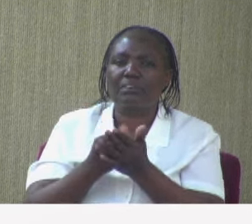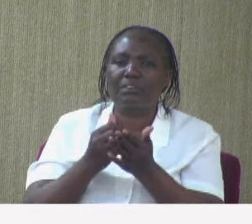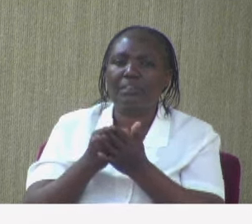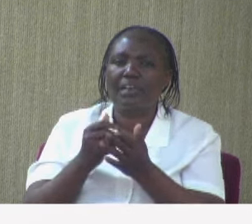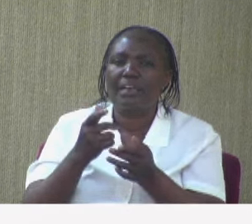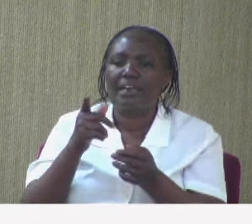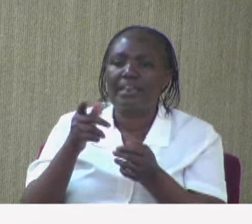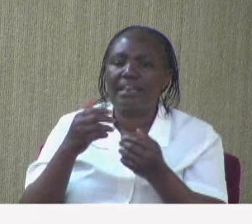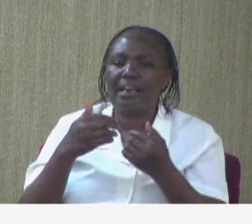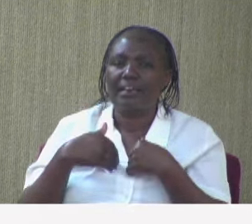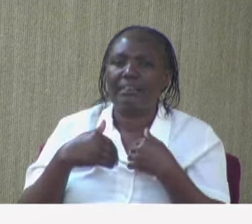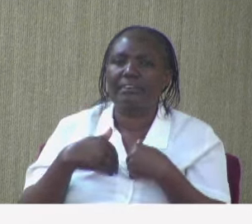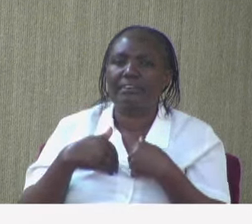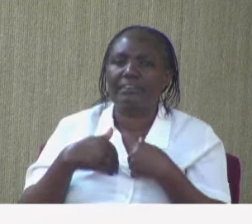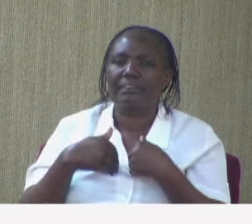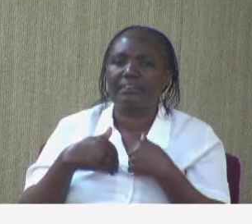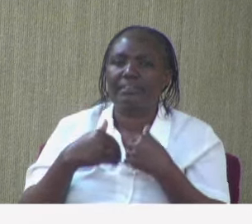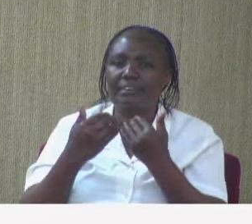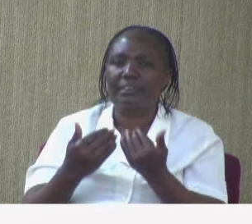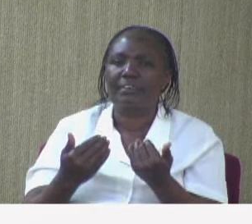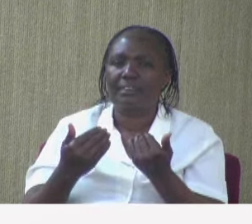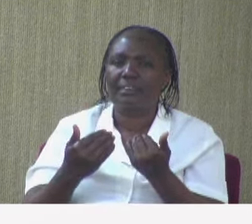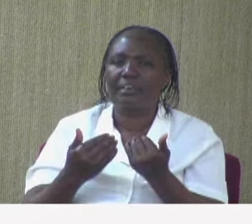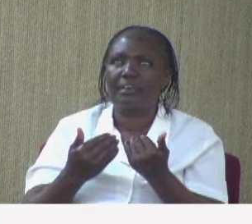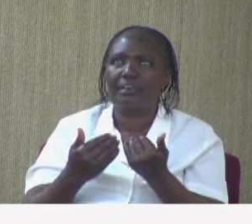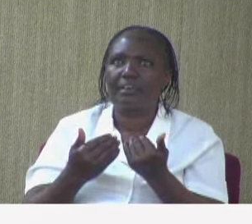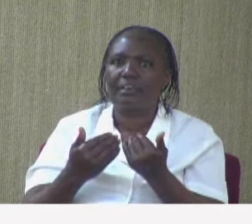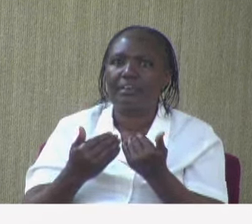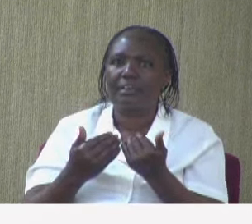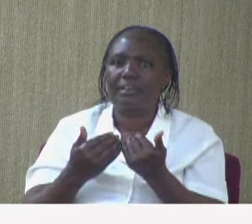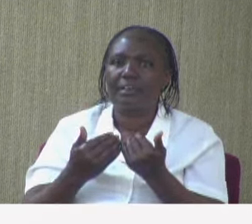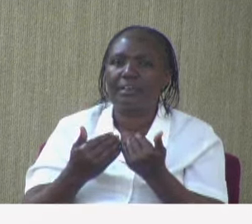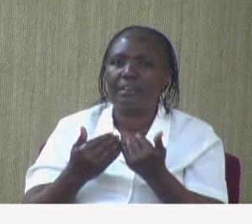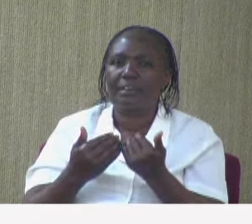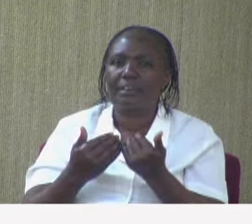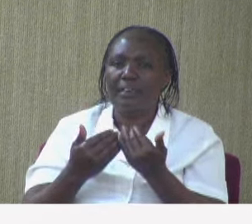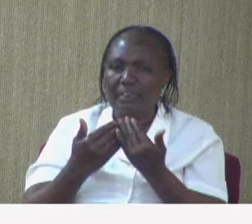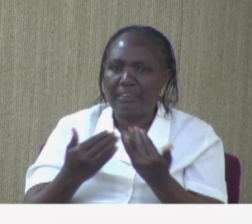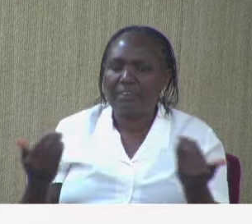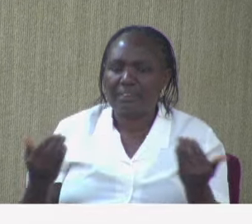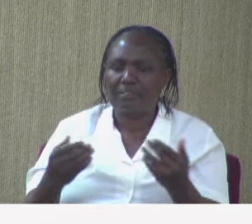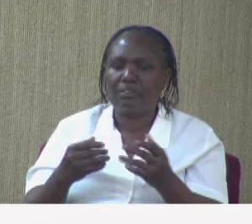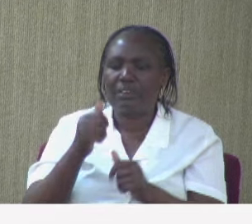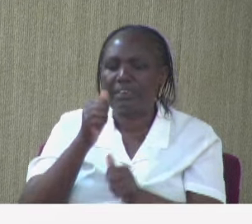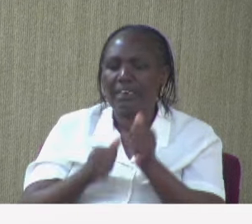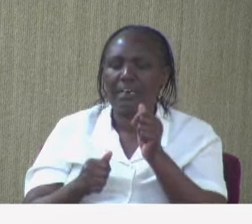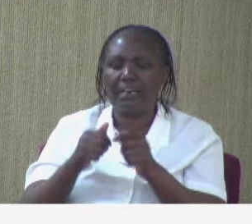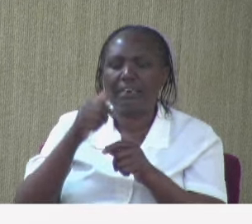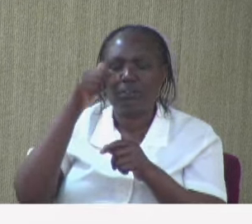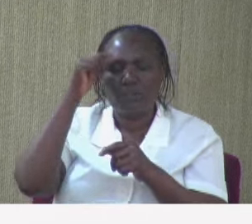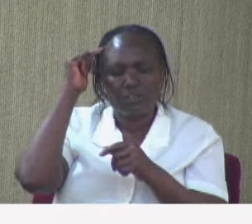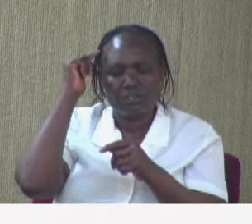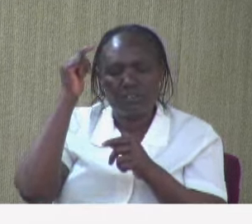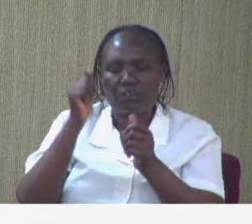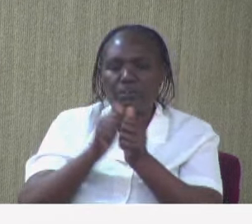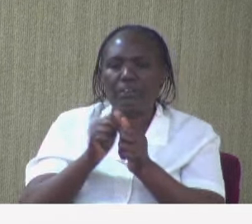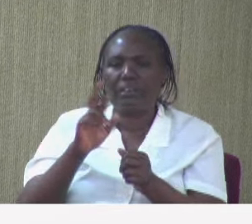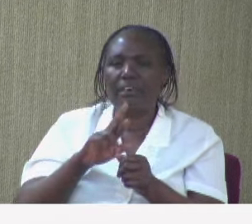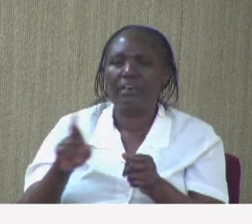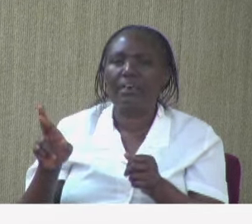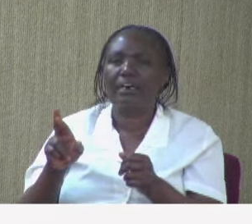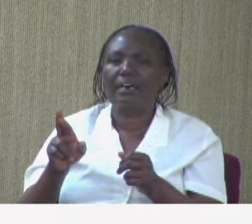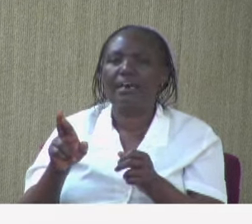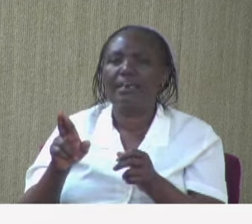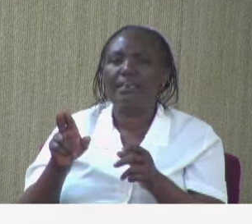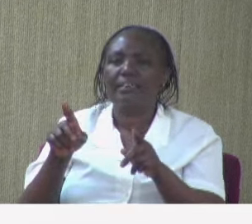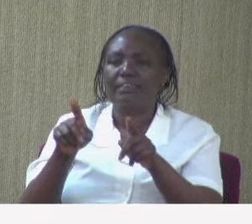have material that is original with her. And then she will also quote sources that are not inspired and